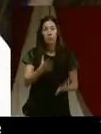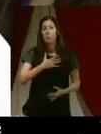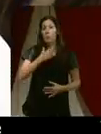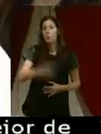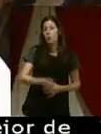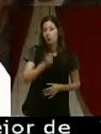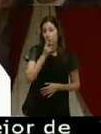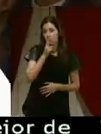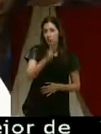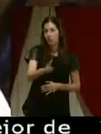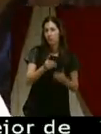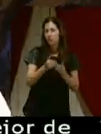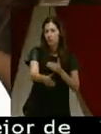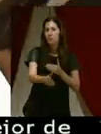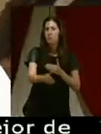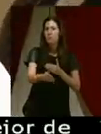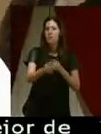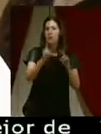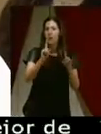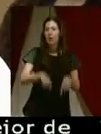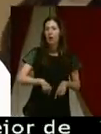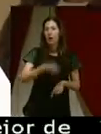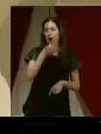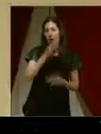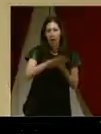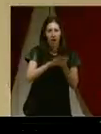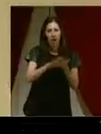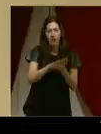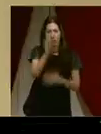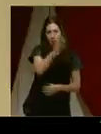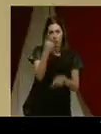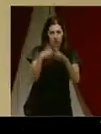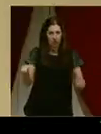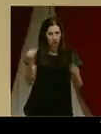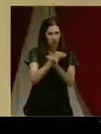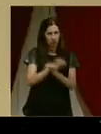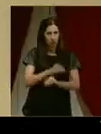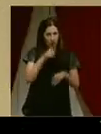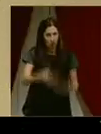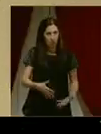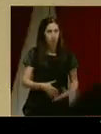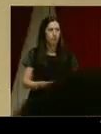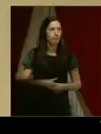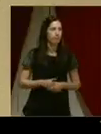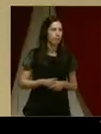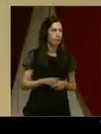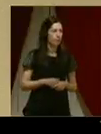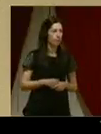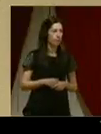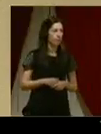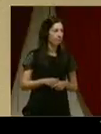are being made available, and perhaps 2 years down the road we will be having a completely different